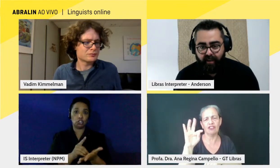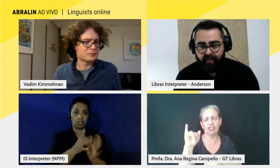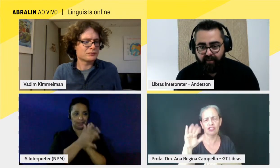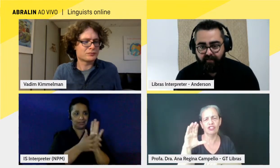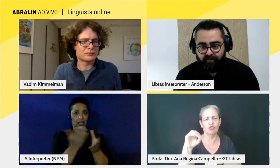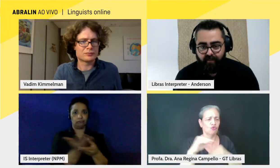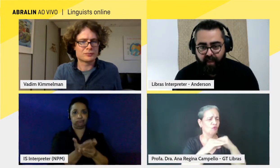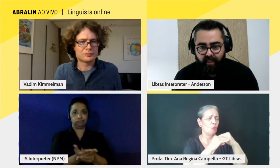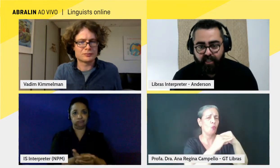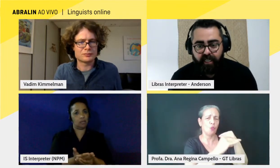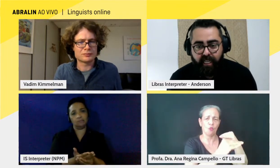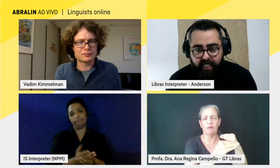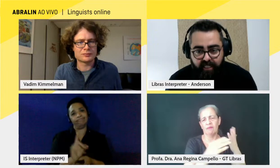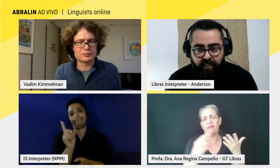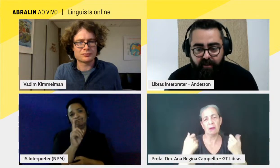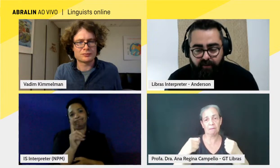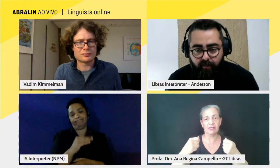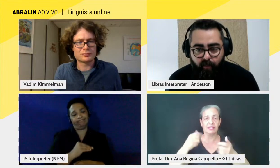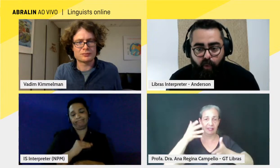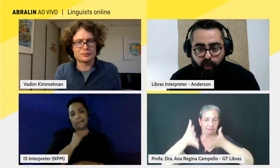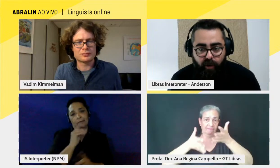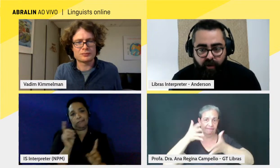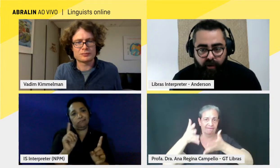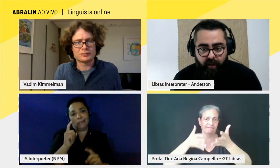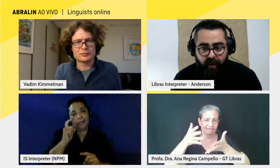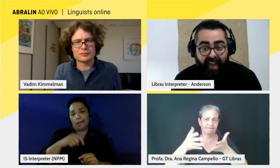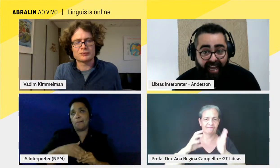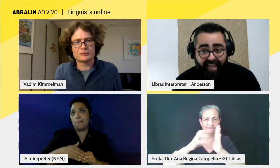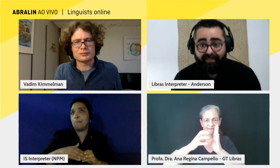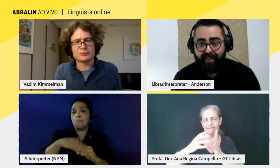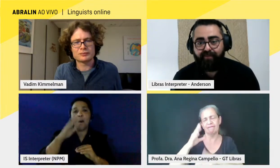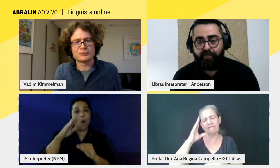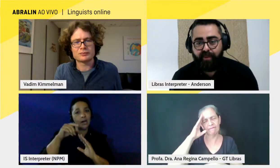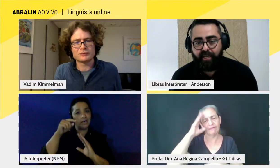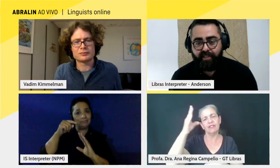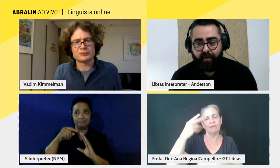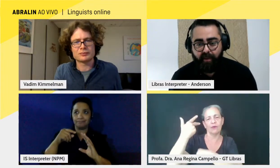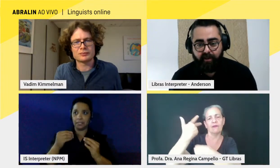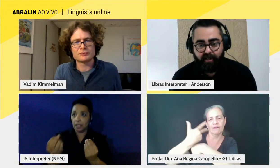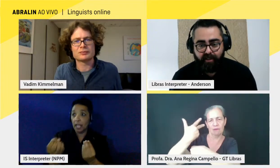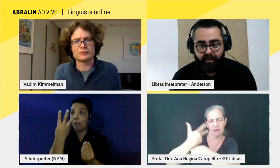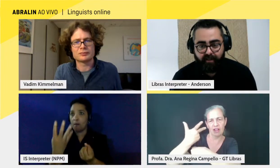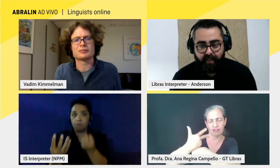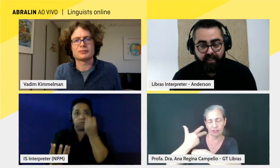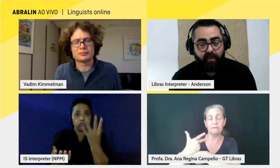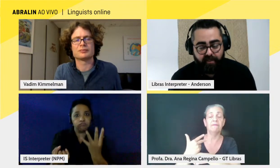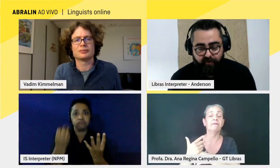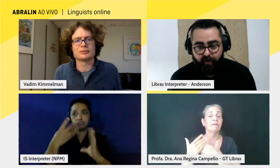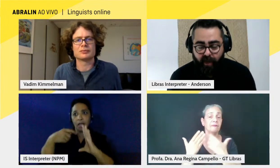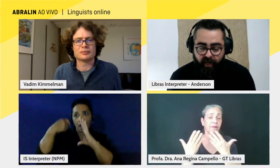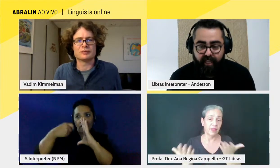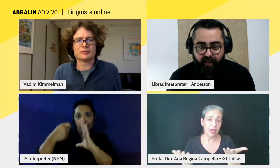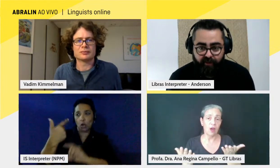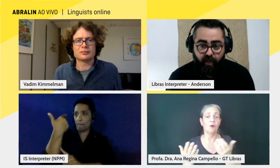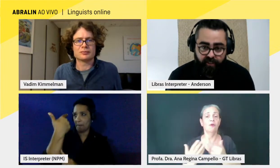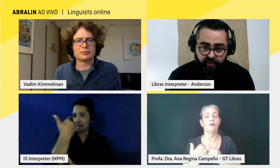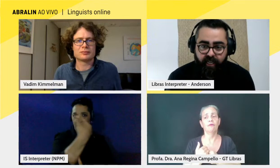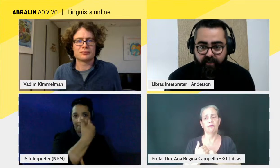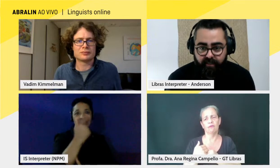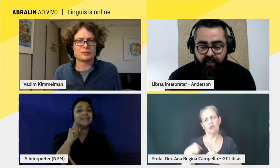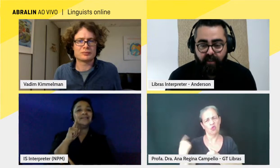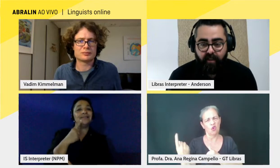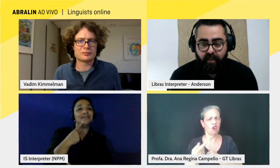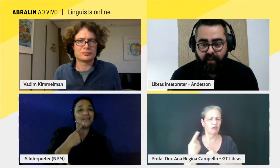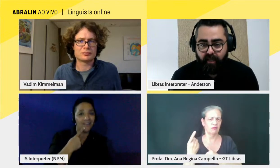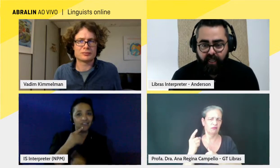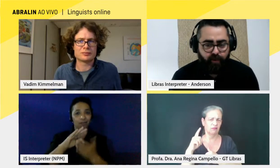we actually need more live information about that comes from our deaf